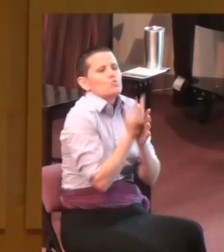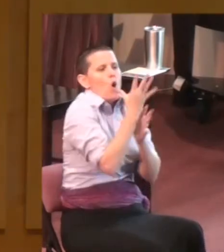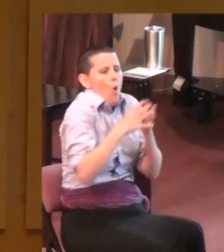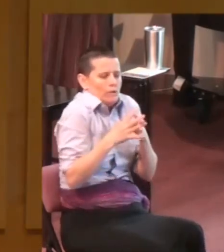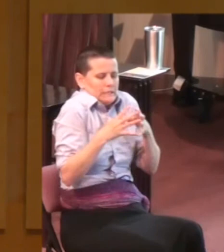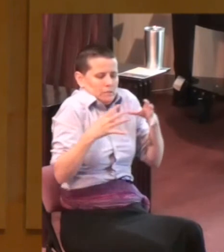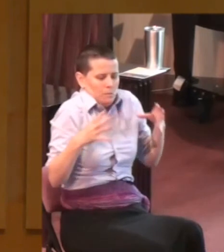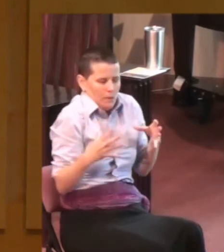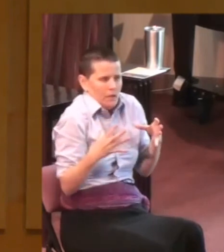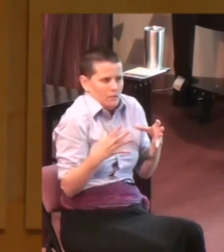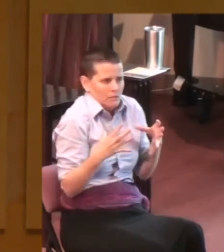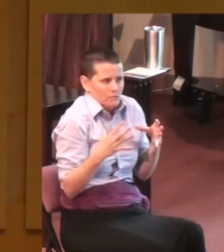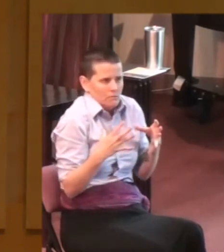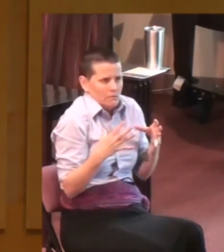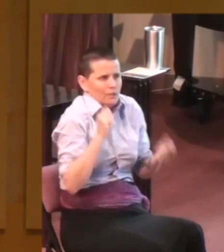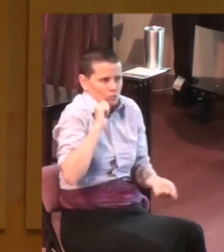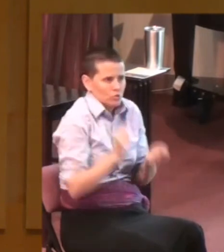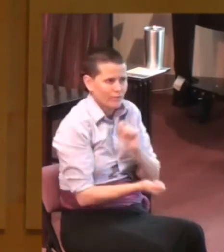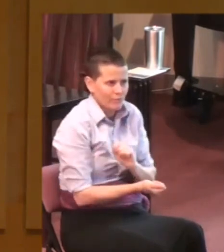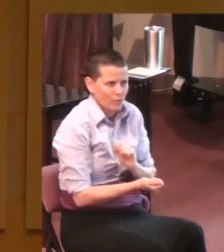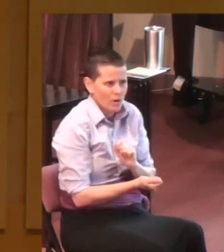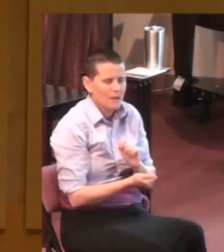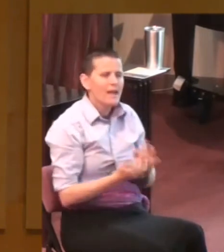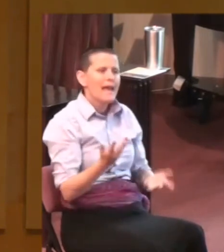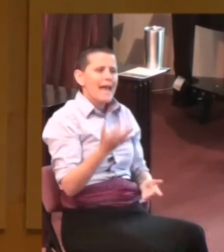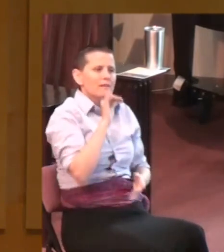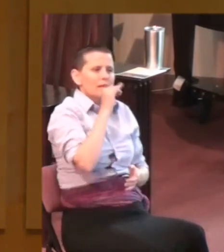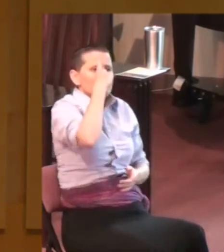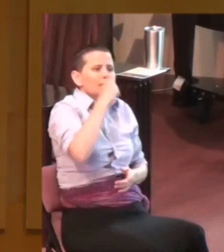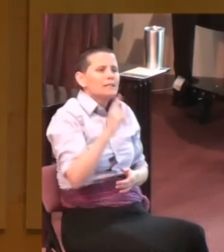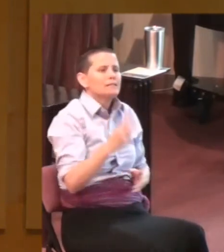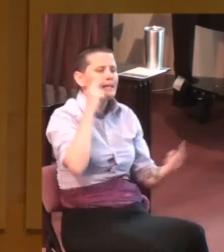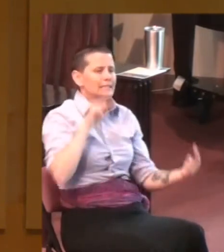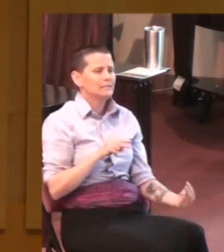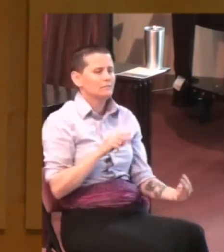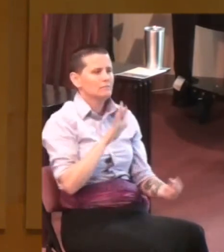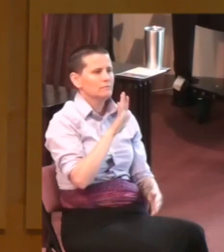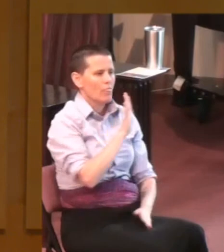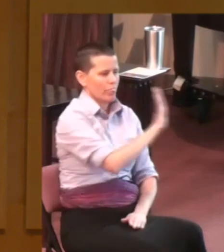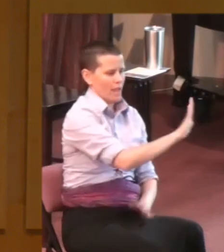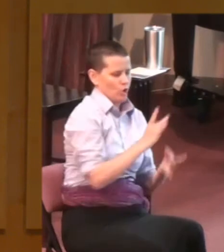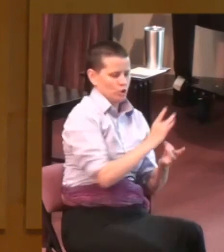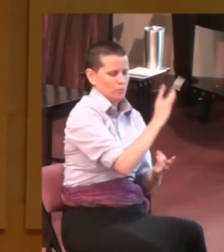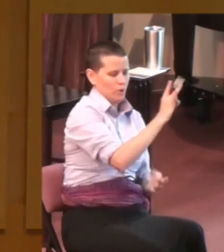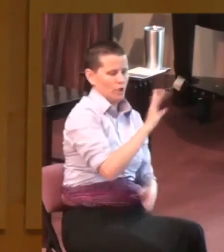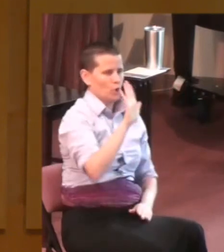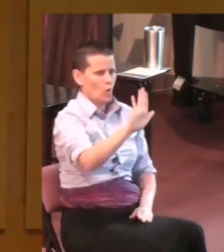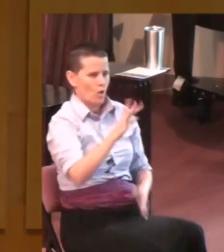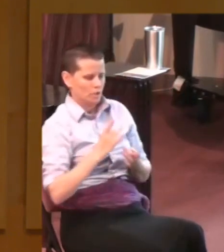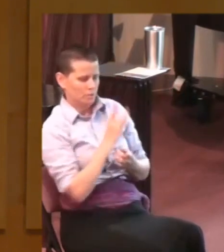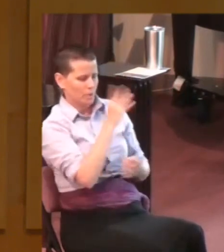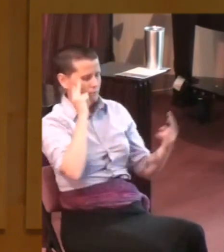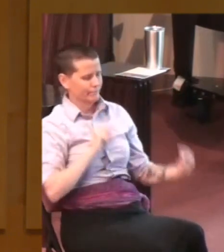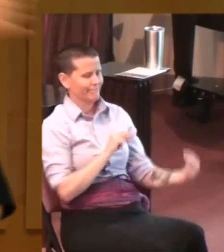We've got the depths of the heavenly experience present all the time. But again, it's beneath the waves. So when